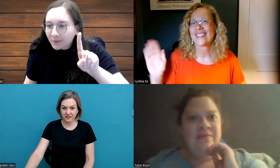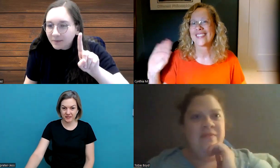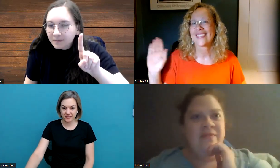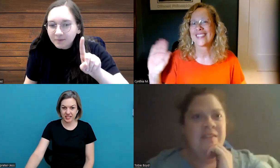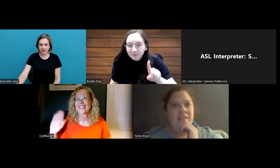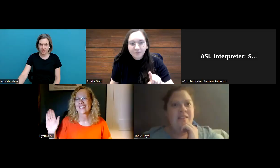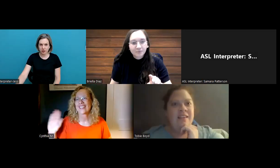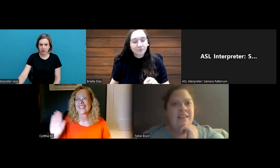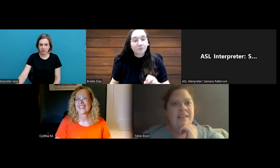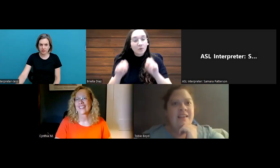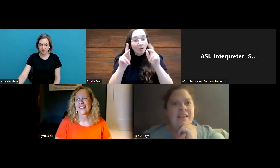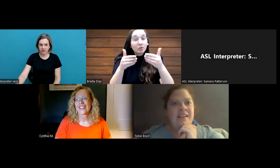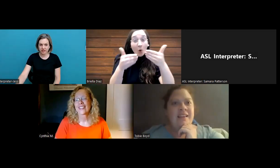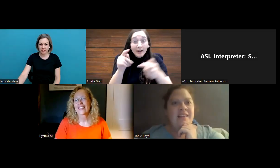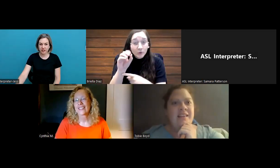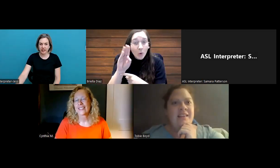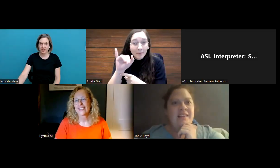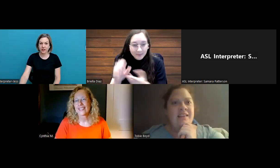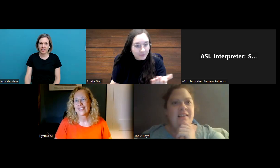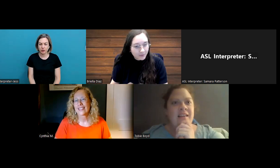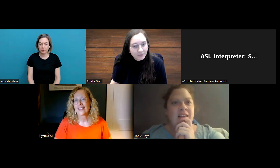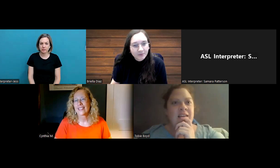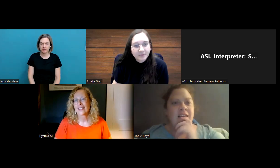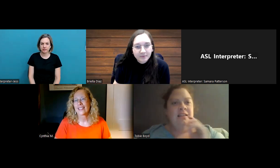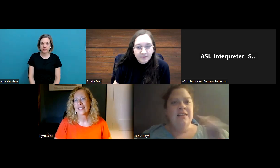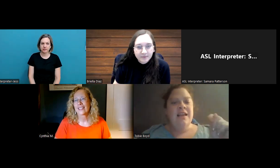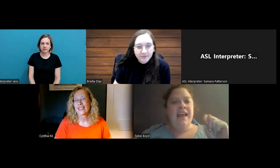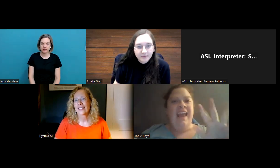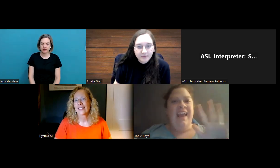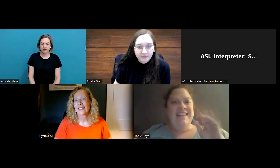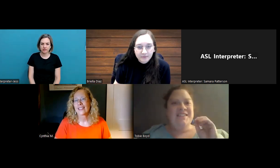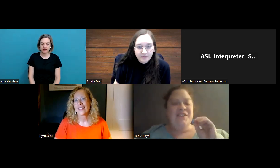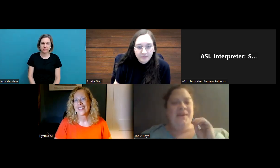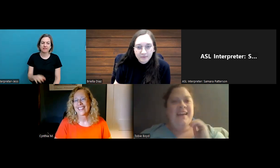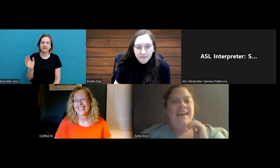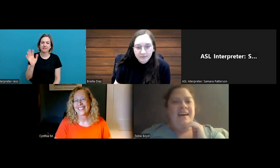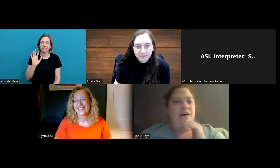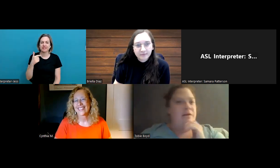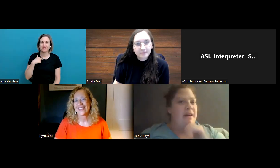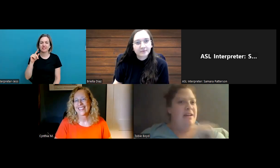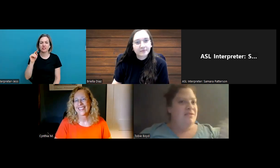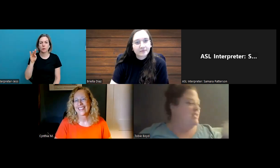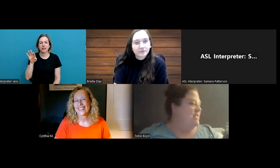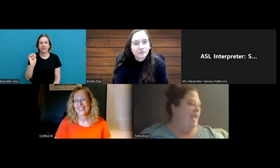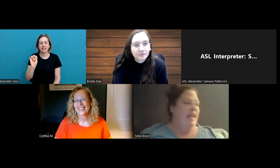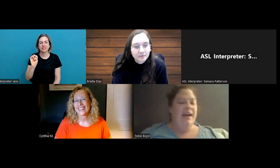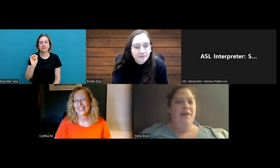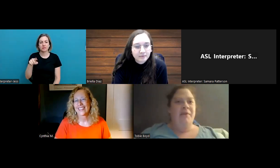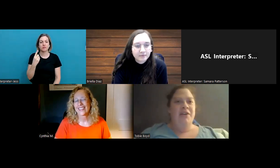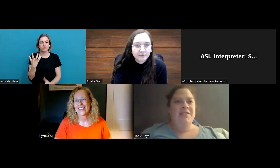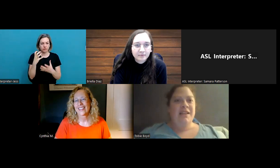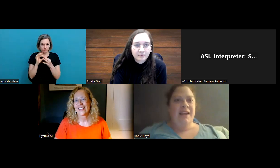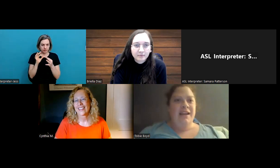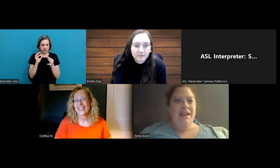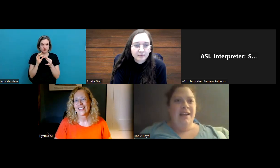Hey there. Yeah, one moment. Okay, go ahead, Toby. Hey, that's Toby. I just want to say